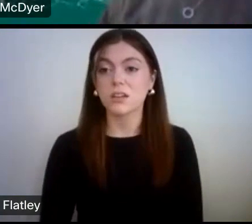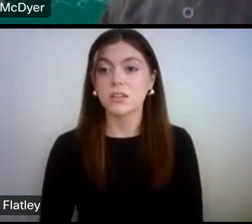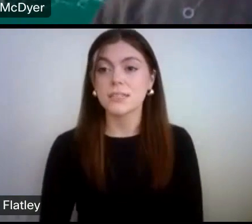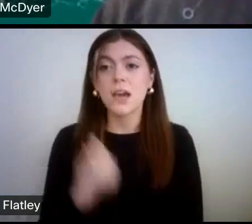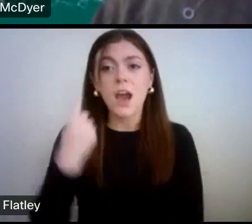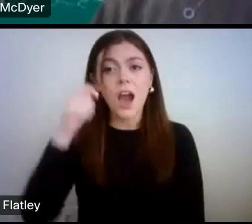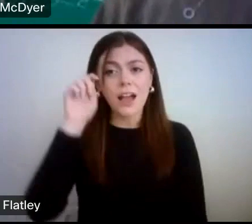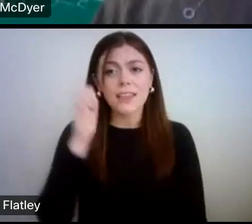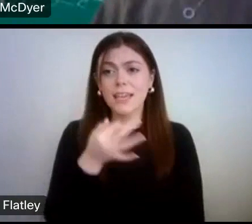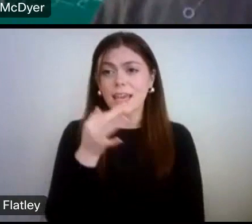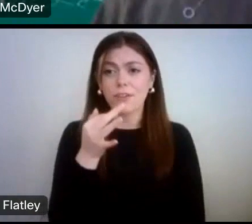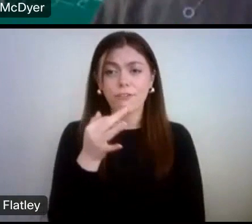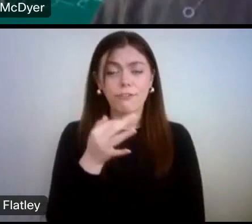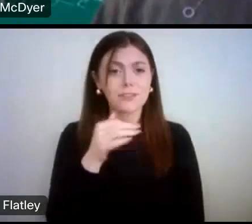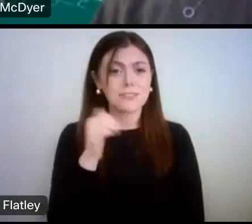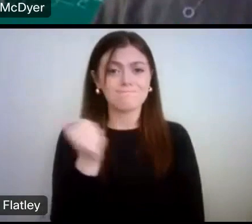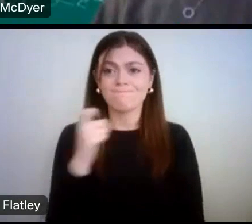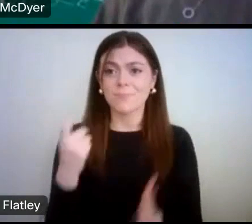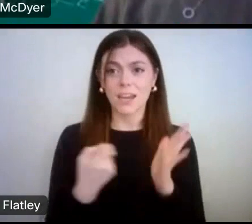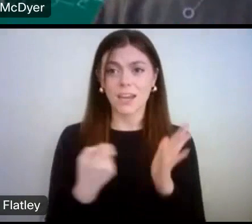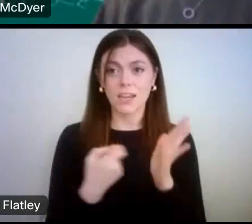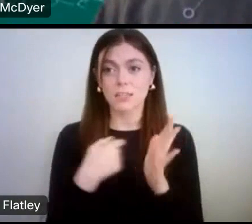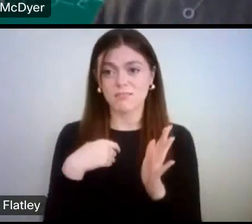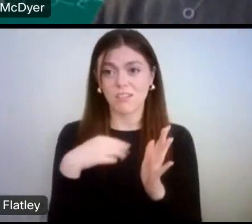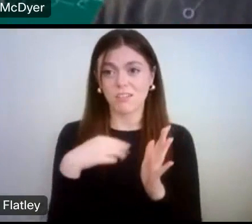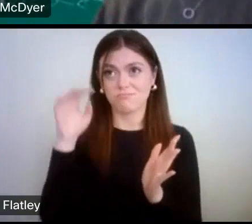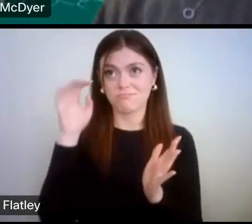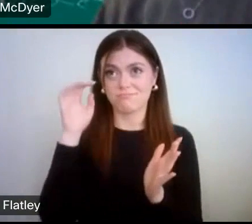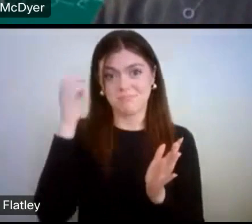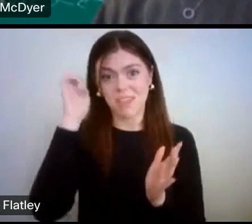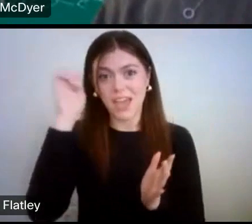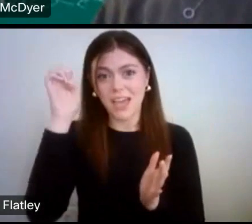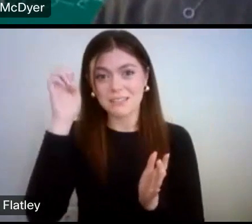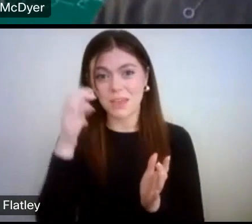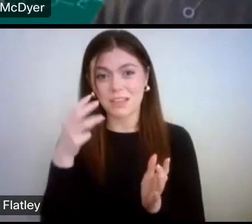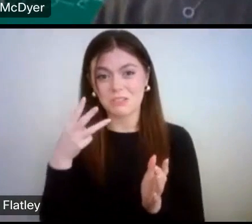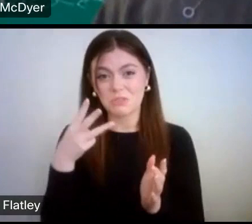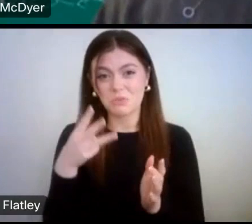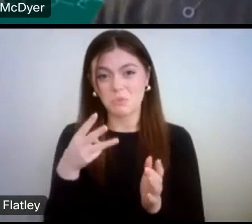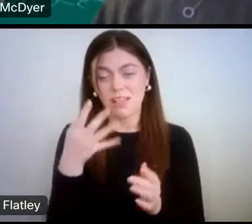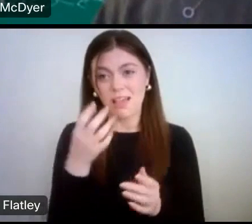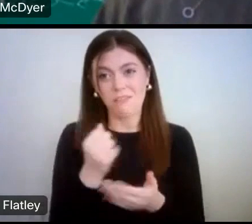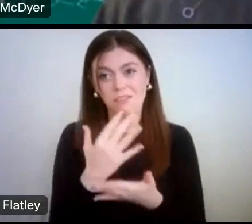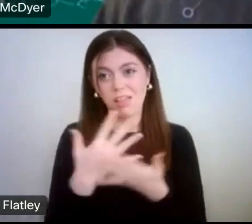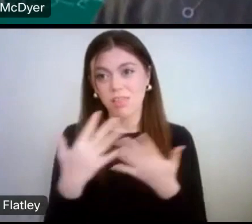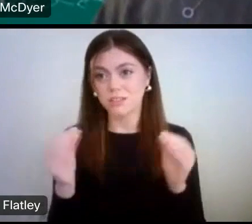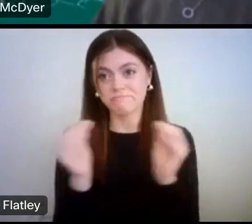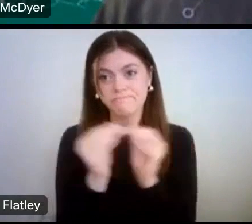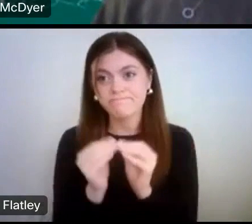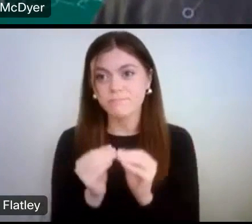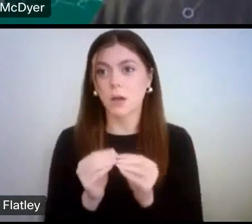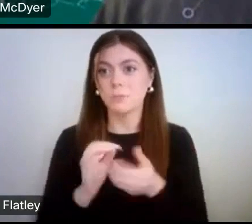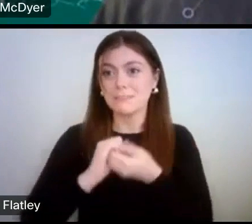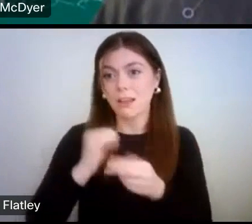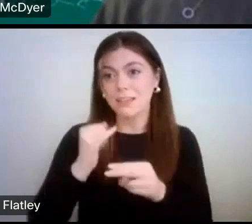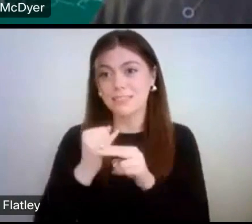ever an addition, I would expect that there would be quite a bit of comms around it. So colleagues in the health services would be aware of